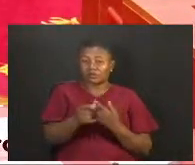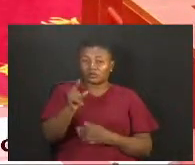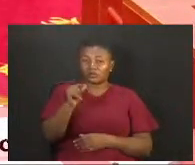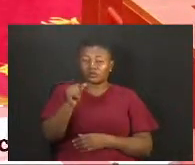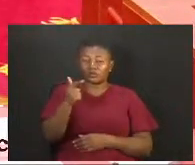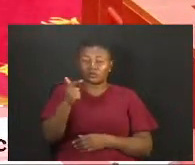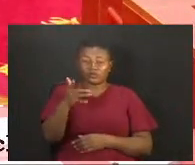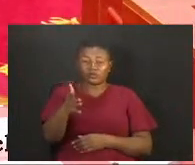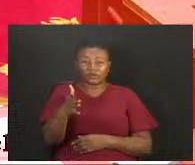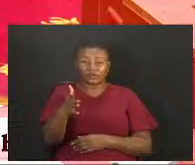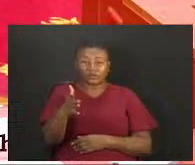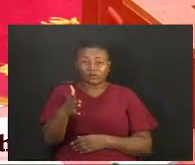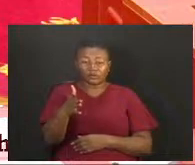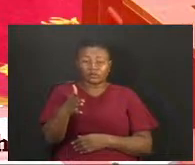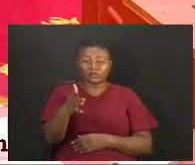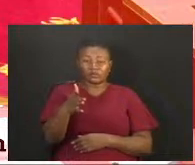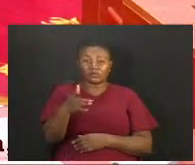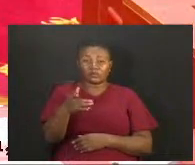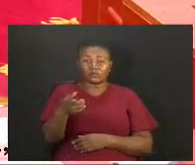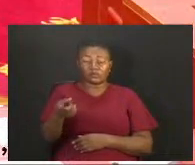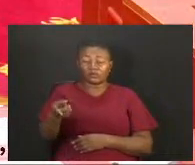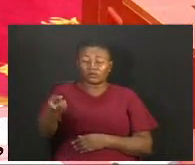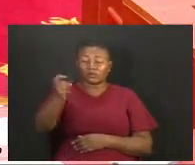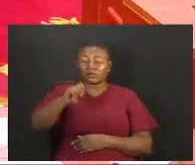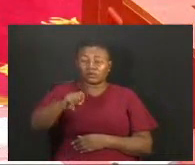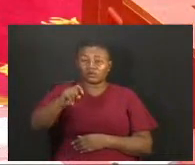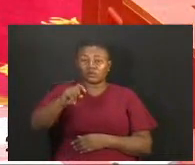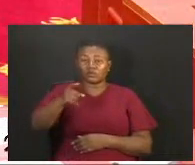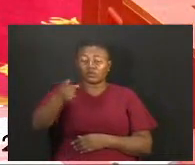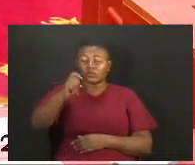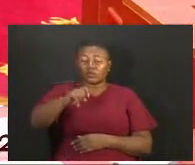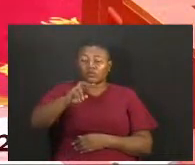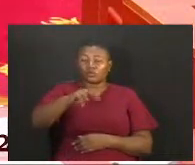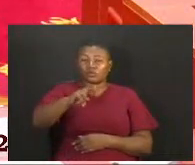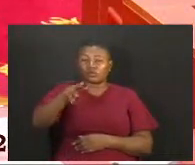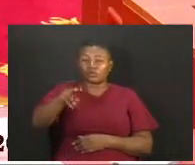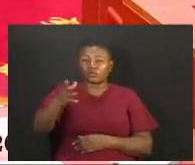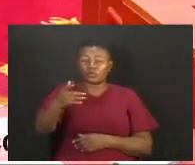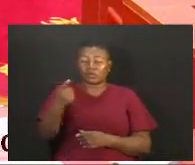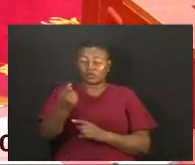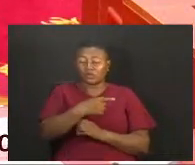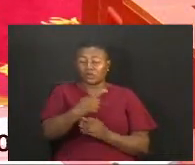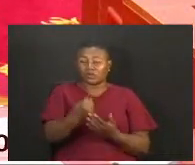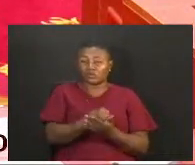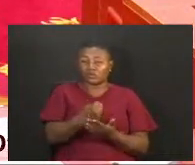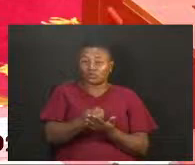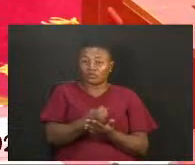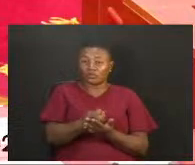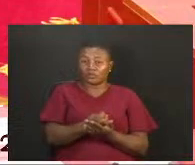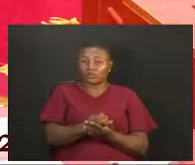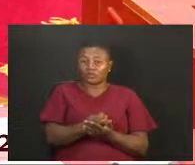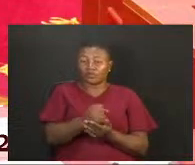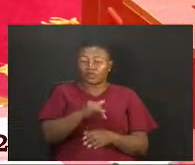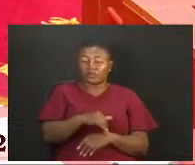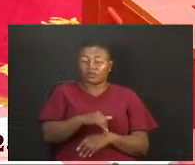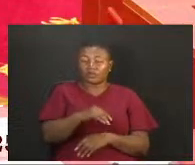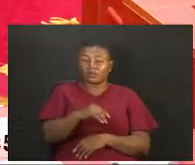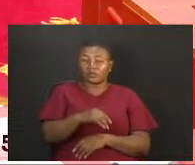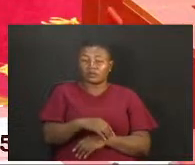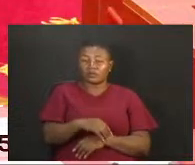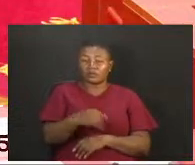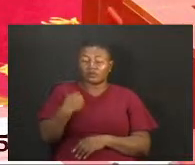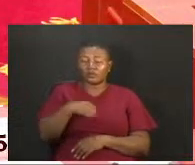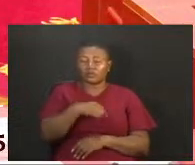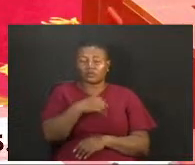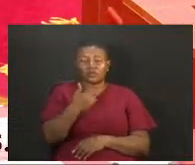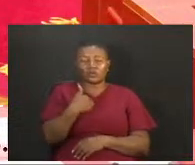inherited a 182-day Treasury bill rate at 28.92%. We have